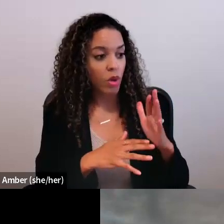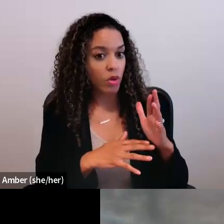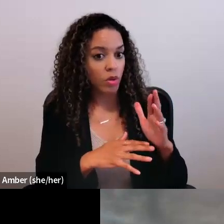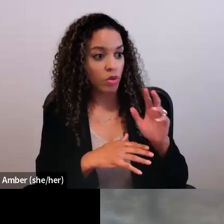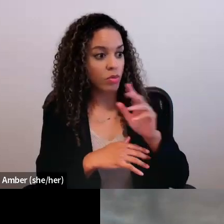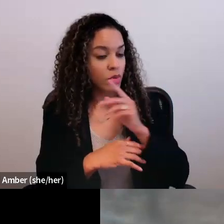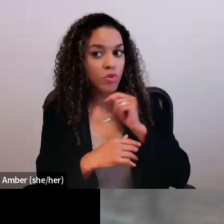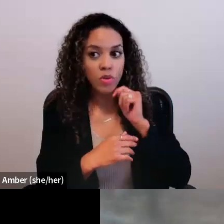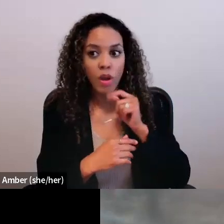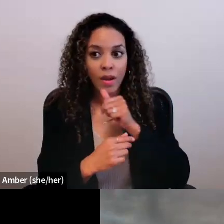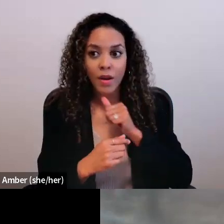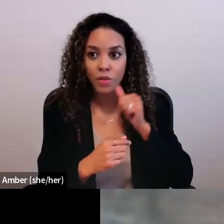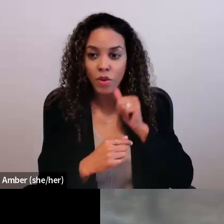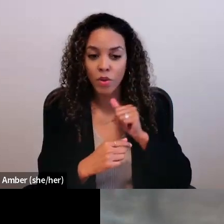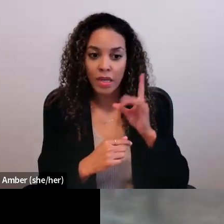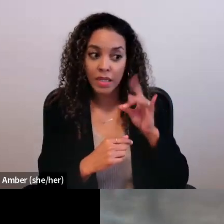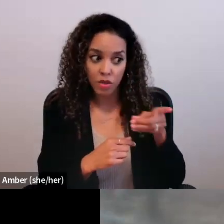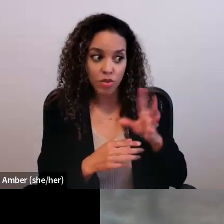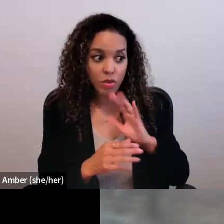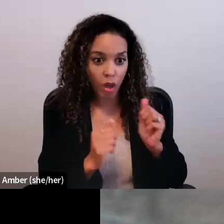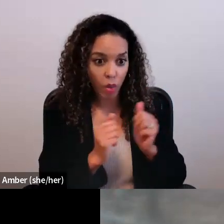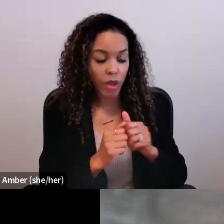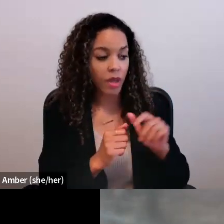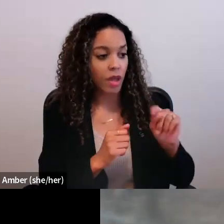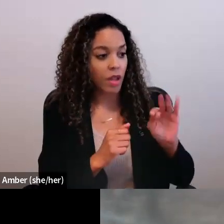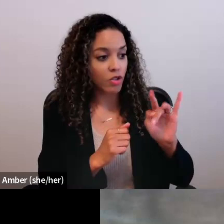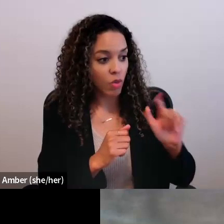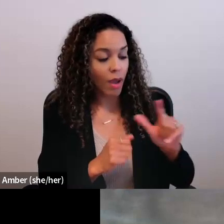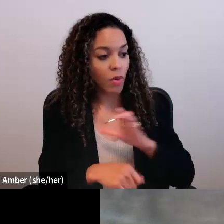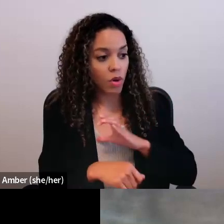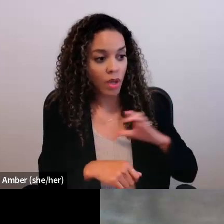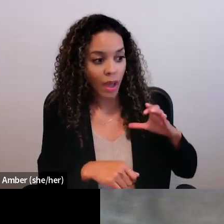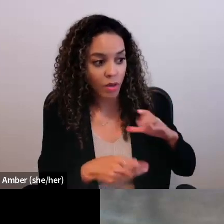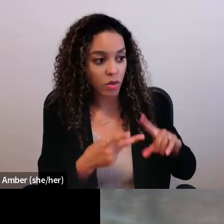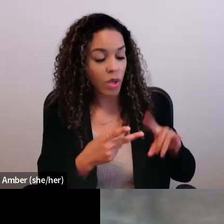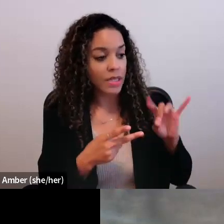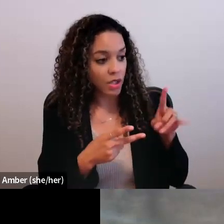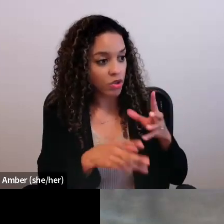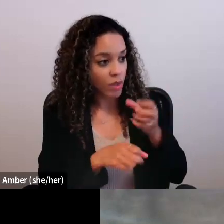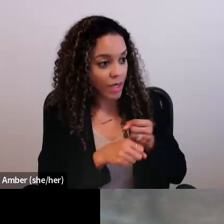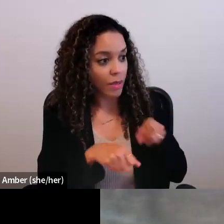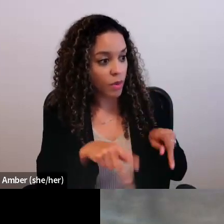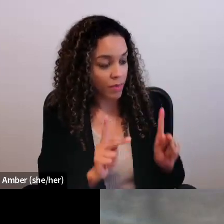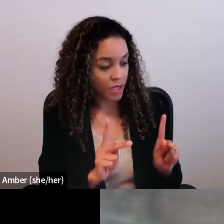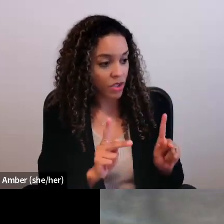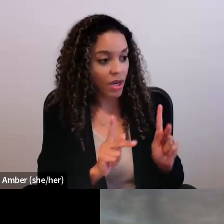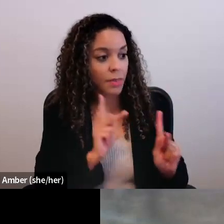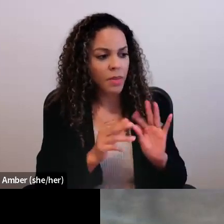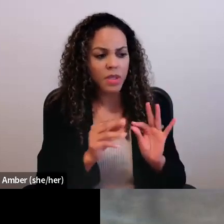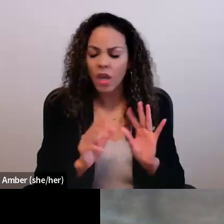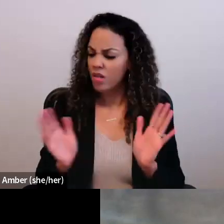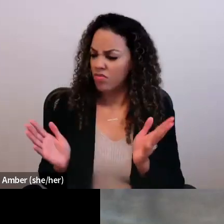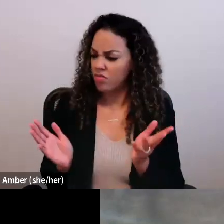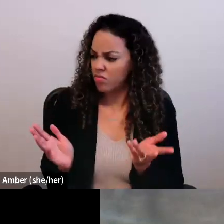Arizona? Did you talk to the tribal council? Did you get special permission? And they said, but none of that was in